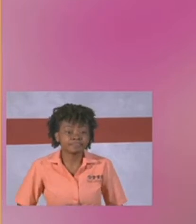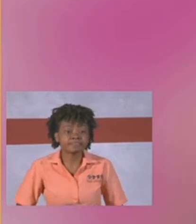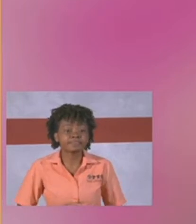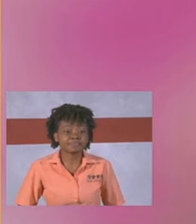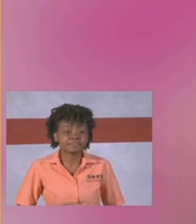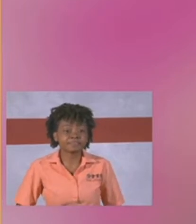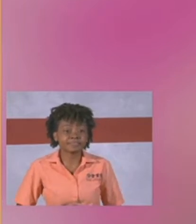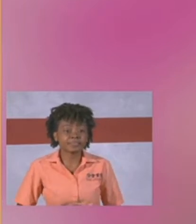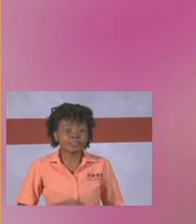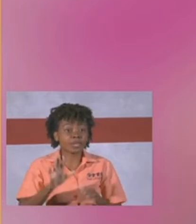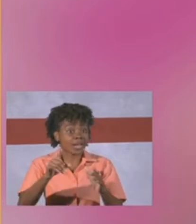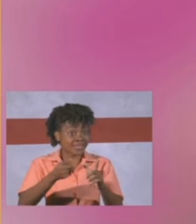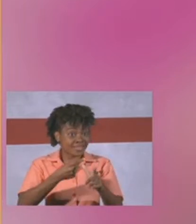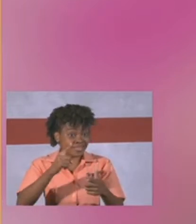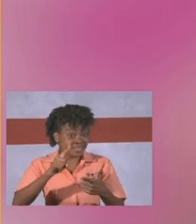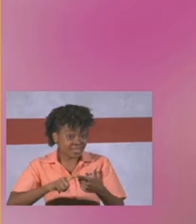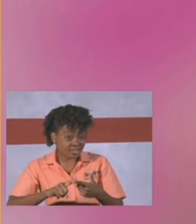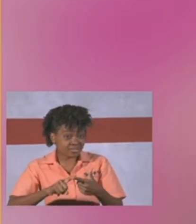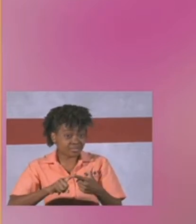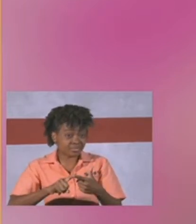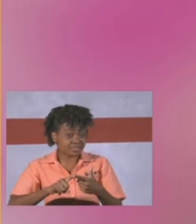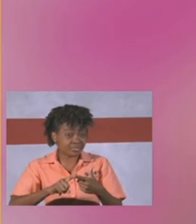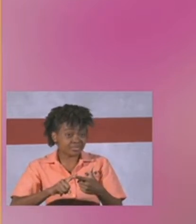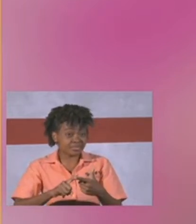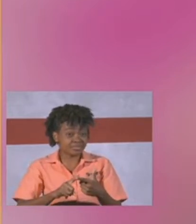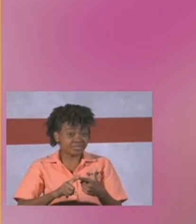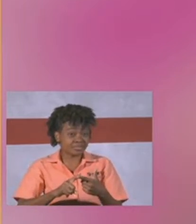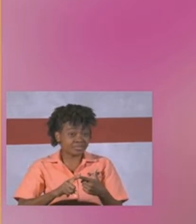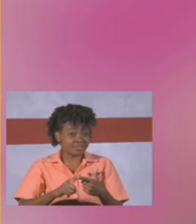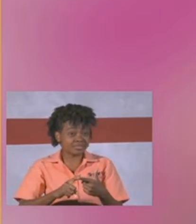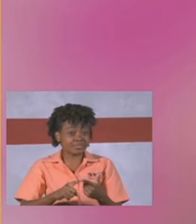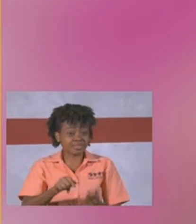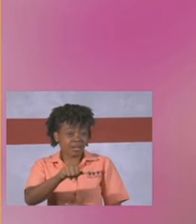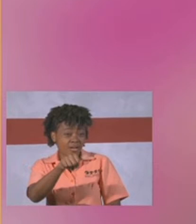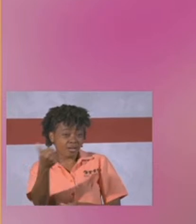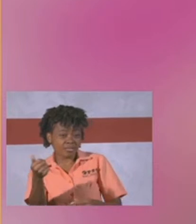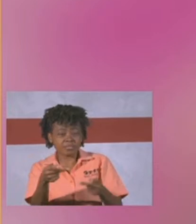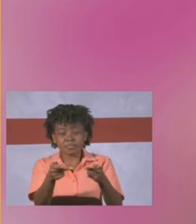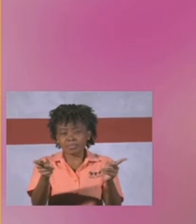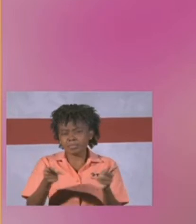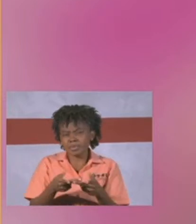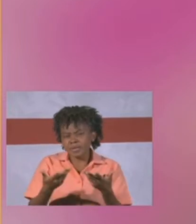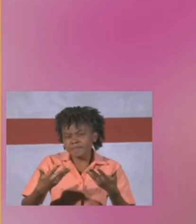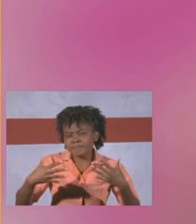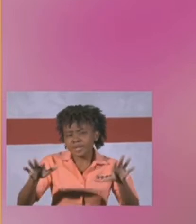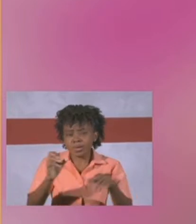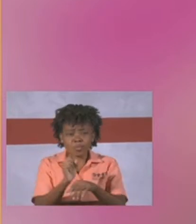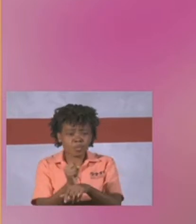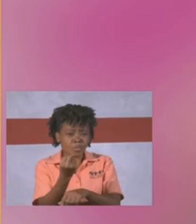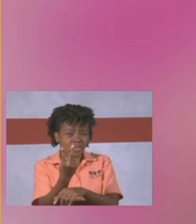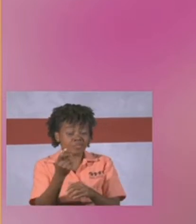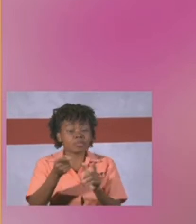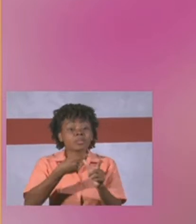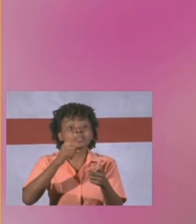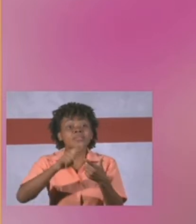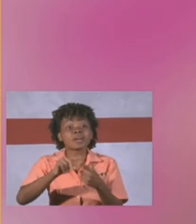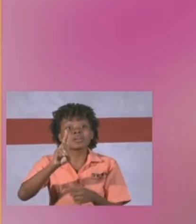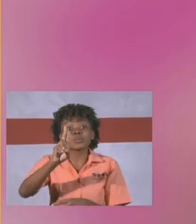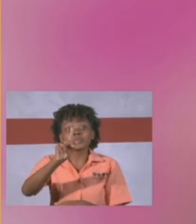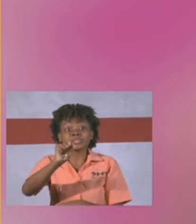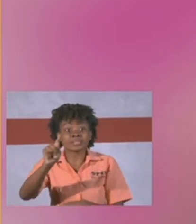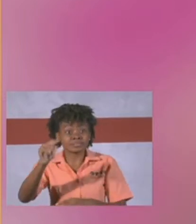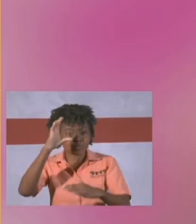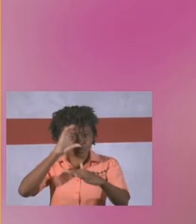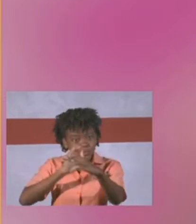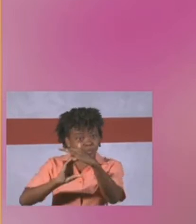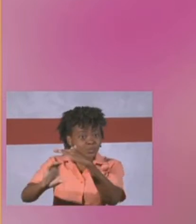hour again. They close at noon. And UTT campus in Chaguanas, they operate